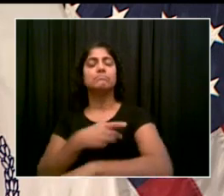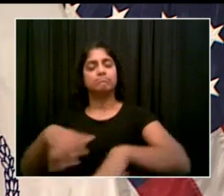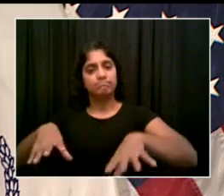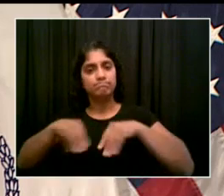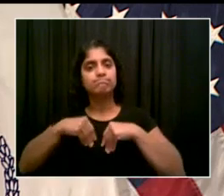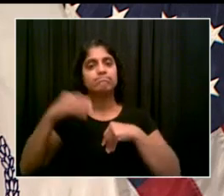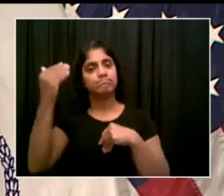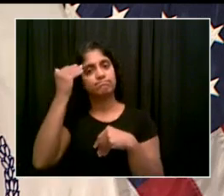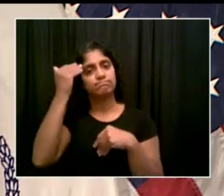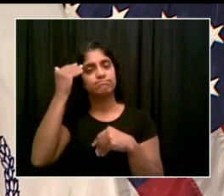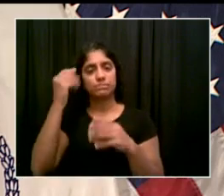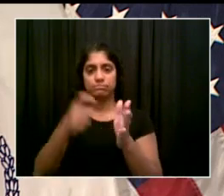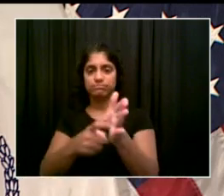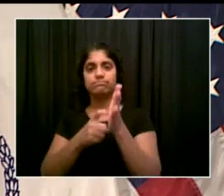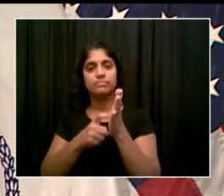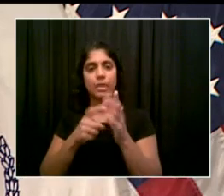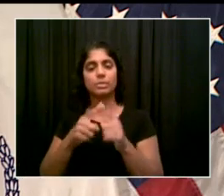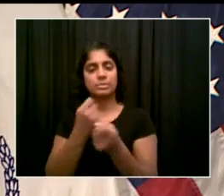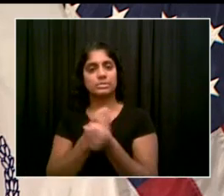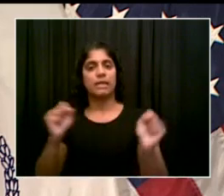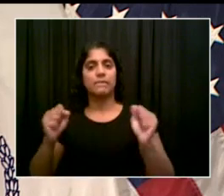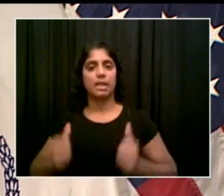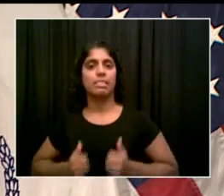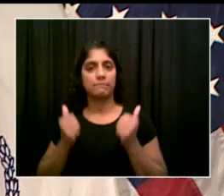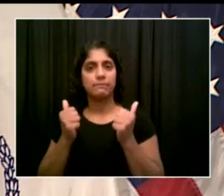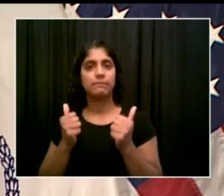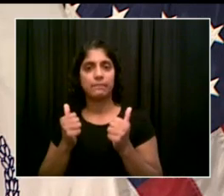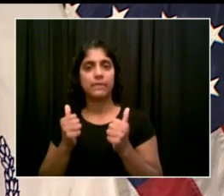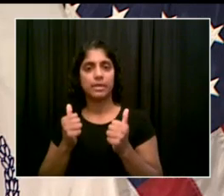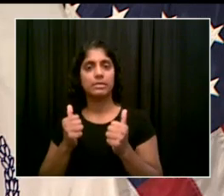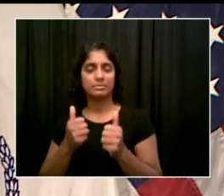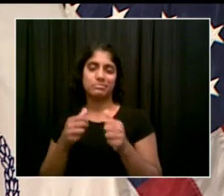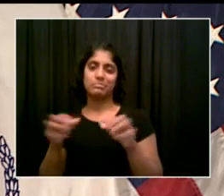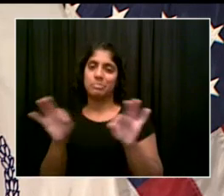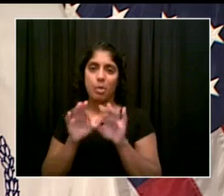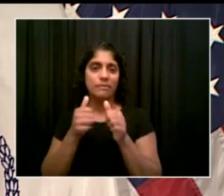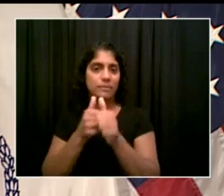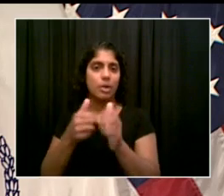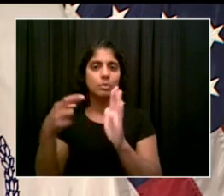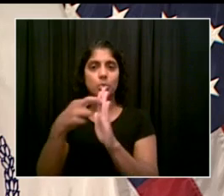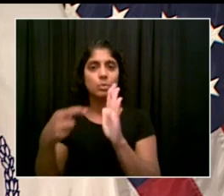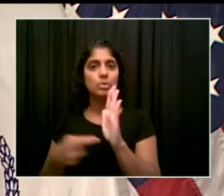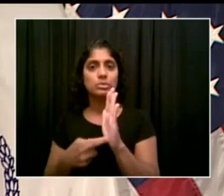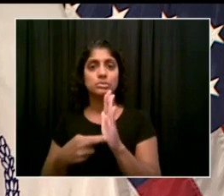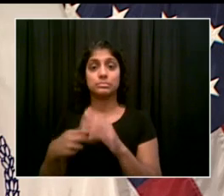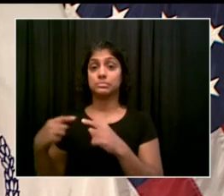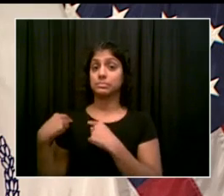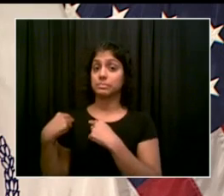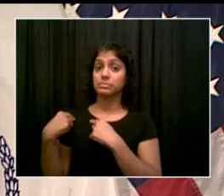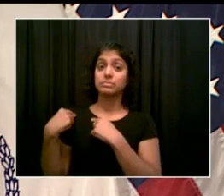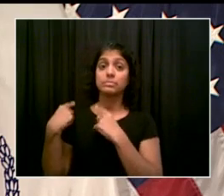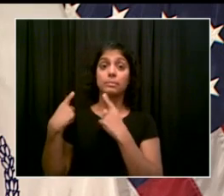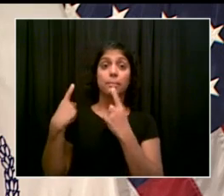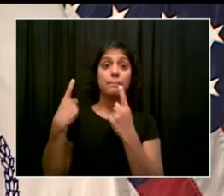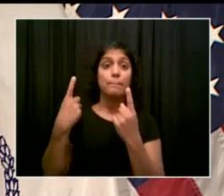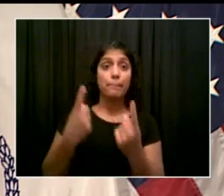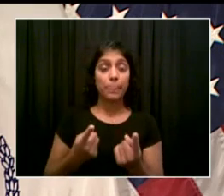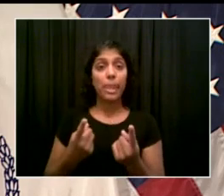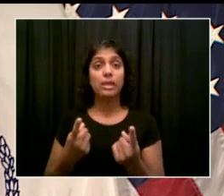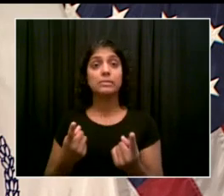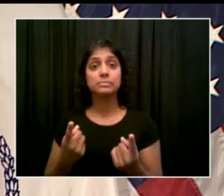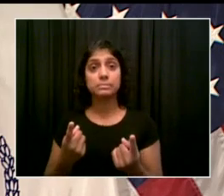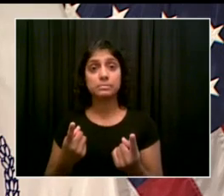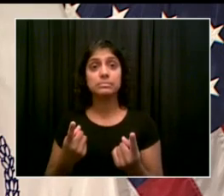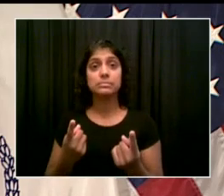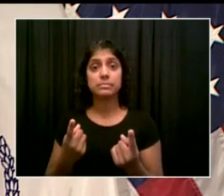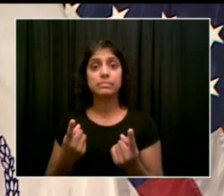clearer rules and more ways of ensuring that people get vaccinated. This is a great first step. It gives people a choice, and it